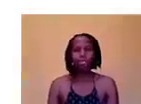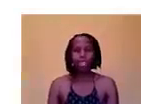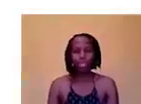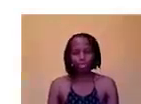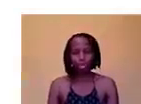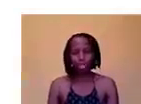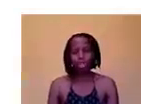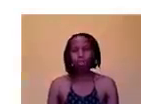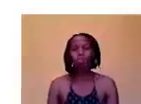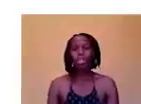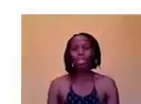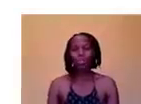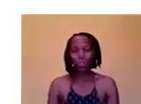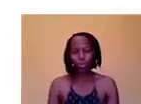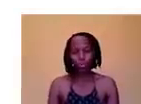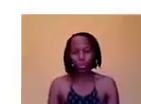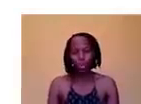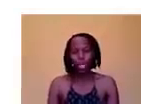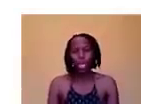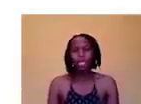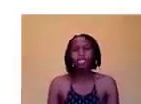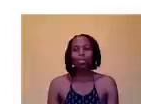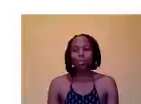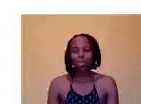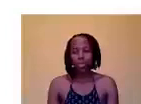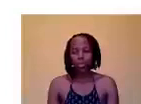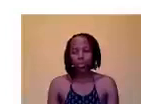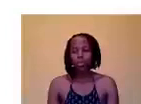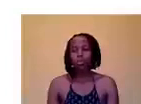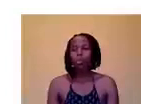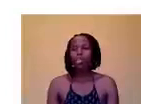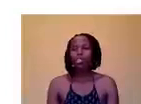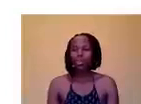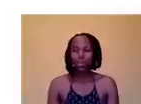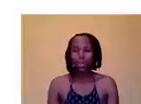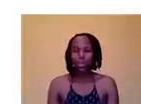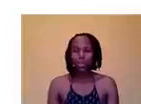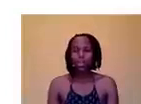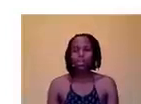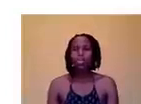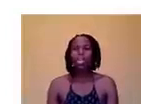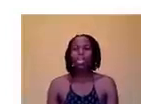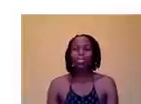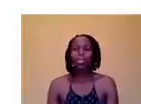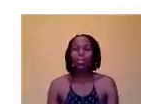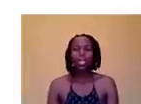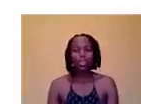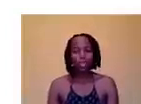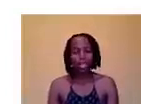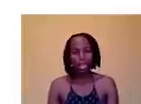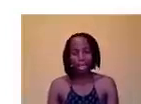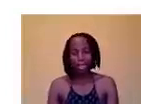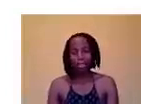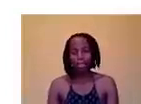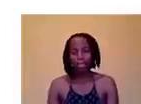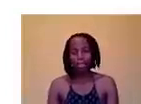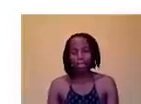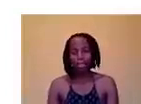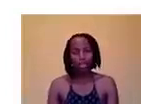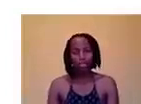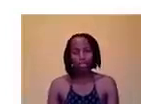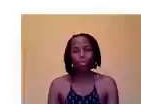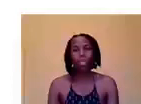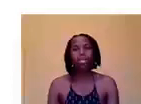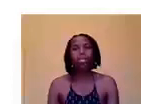information that we feel is important and we bring it to you. And in doing so, we also want you as students to let us know what you think